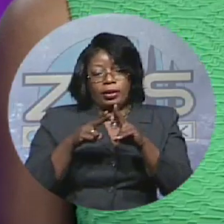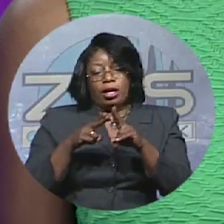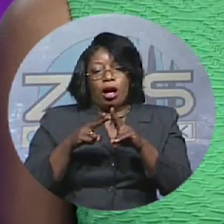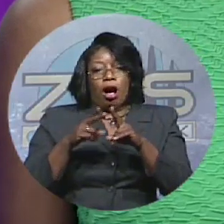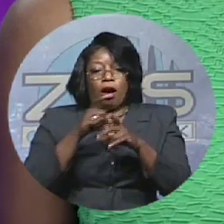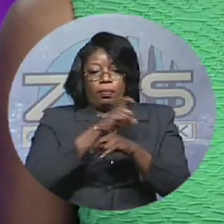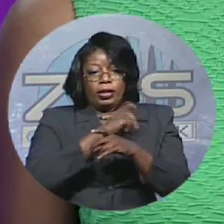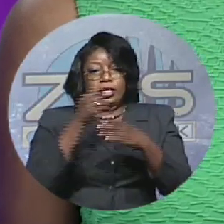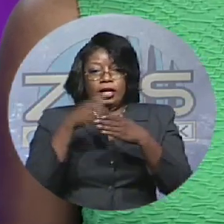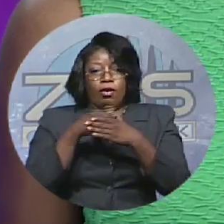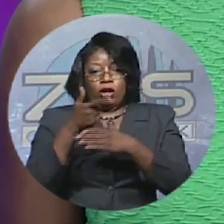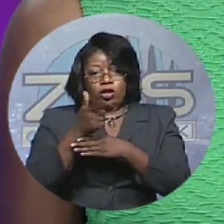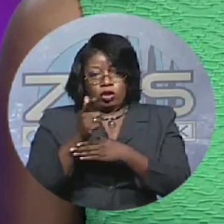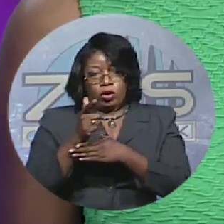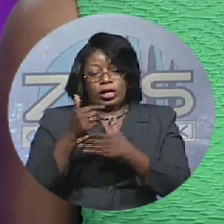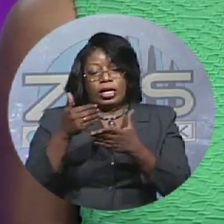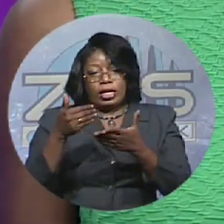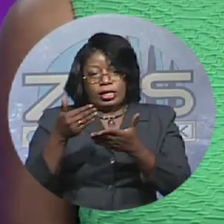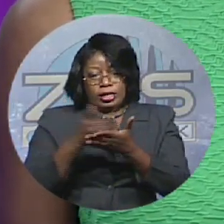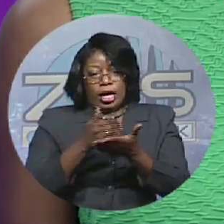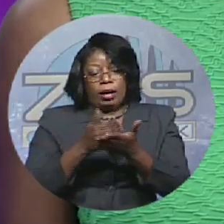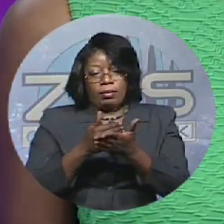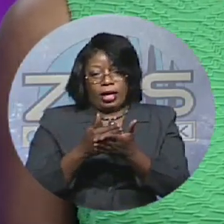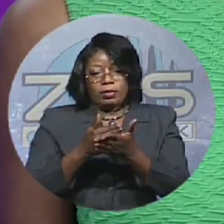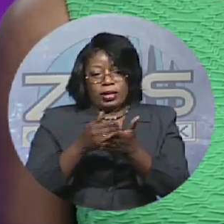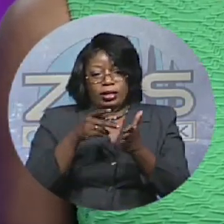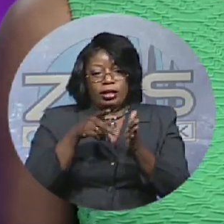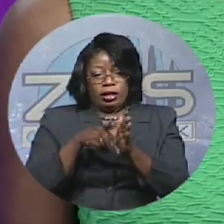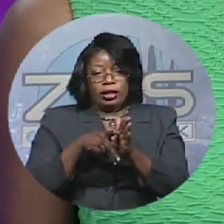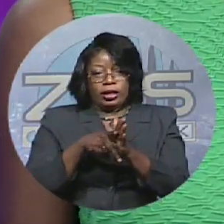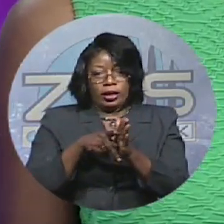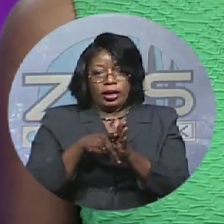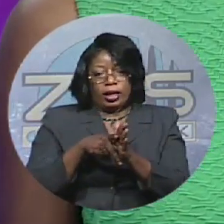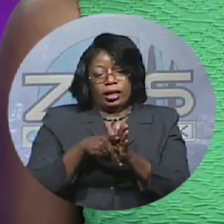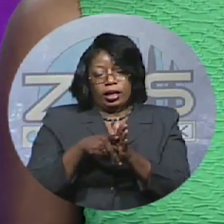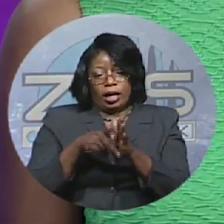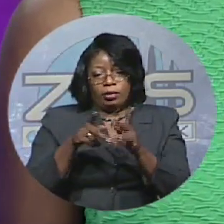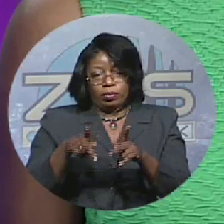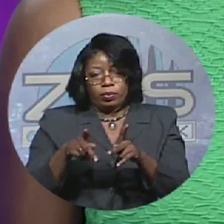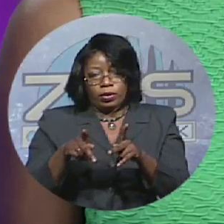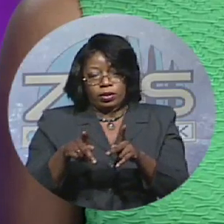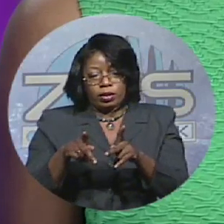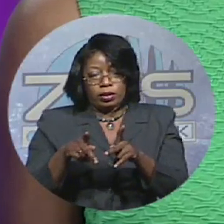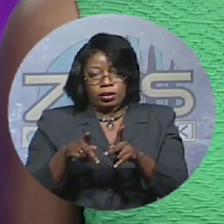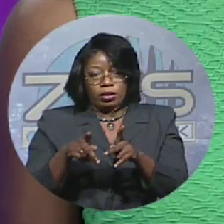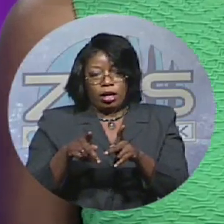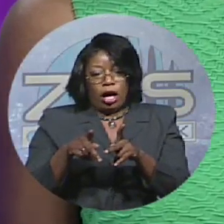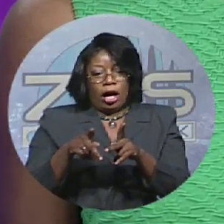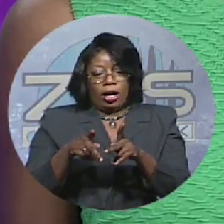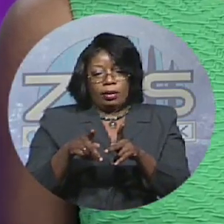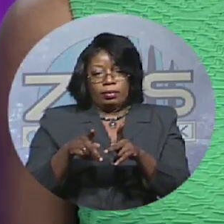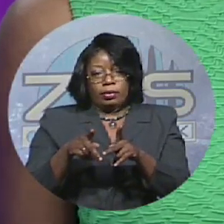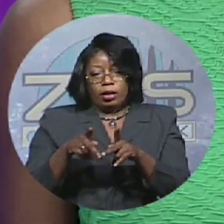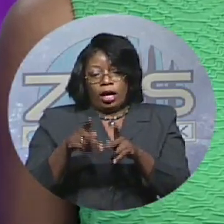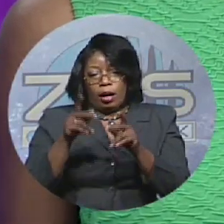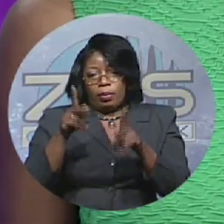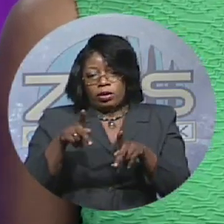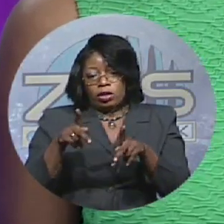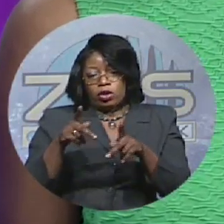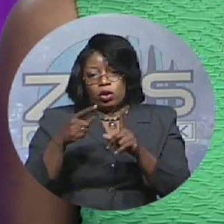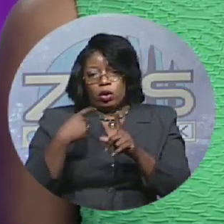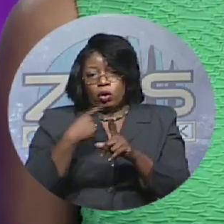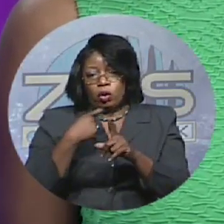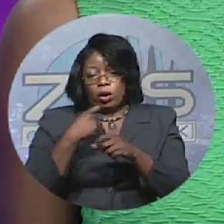shootings, some that have been fatal. He made it clear that police have the capacity to locate anyone making threats against officers, something